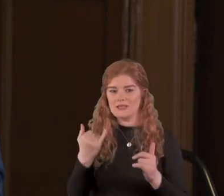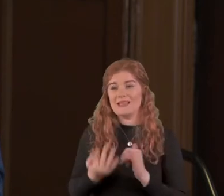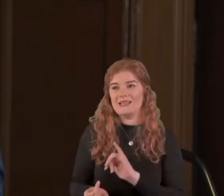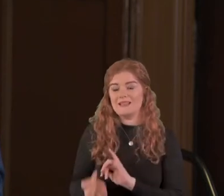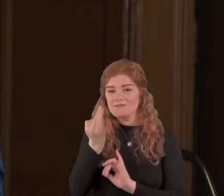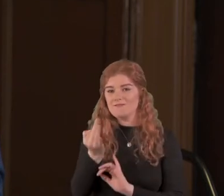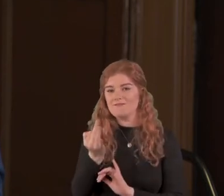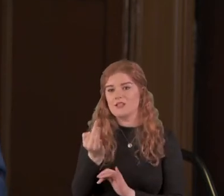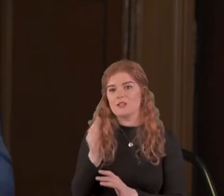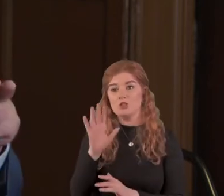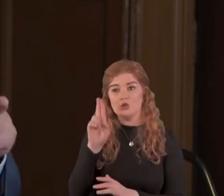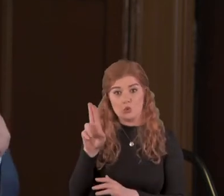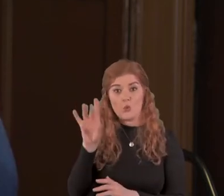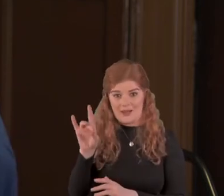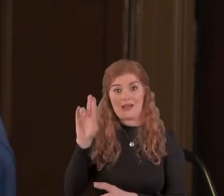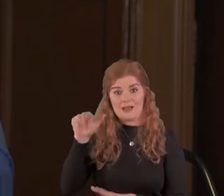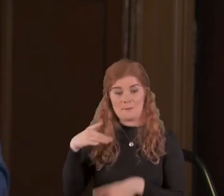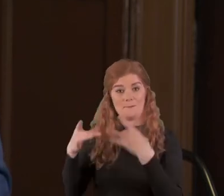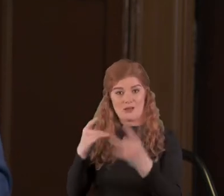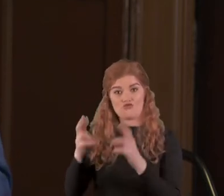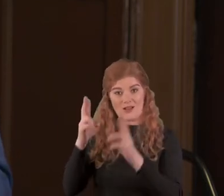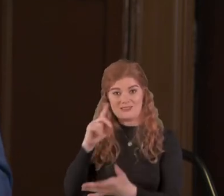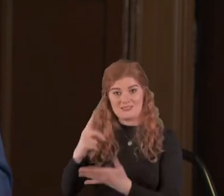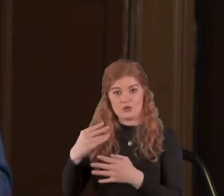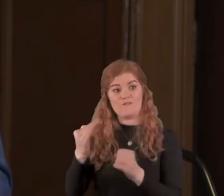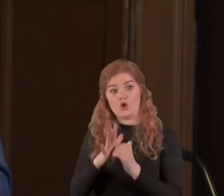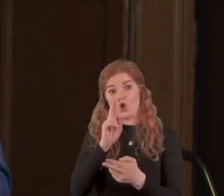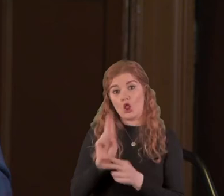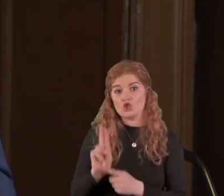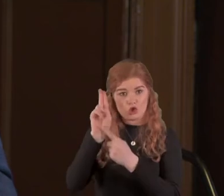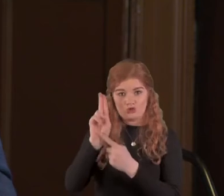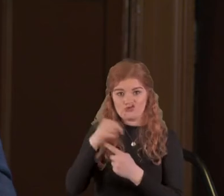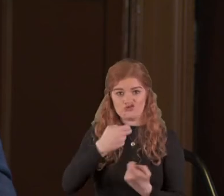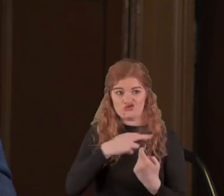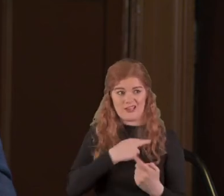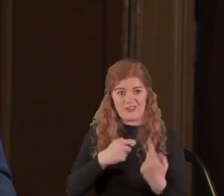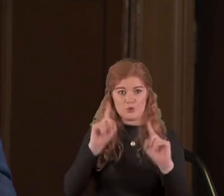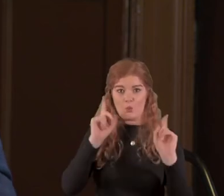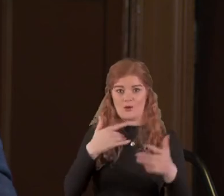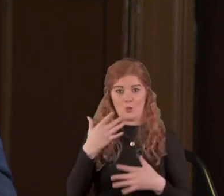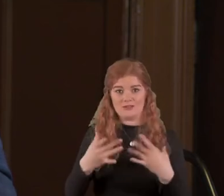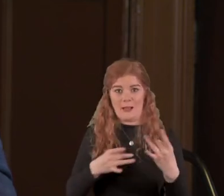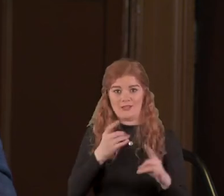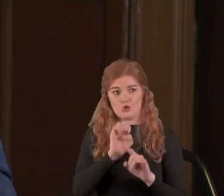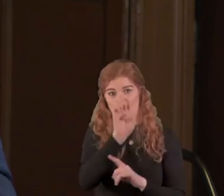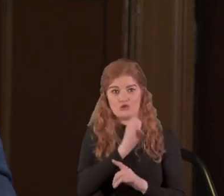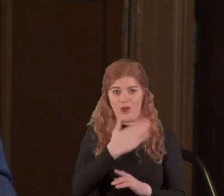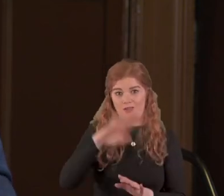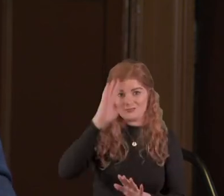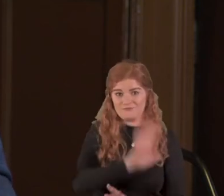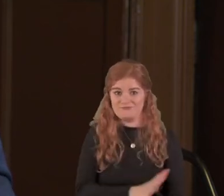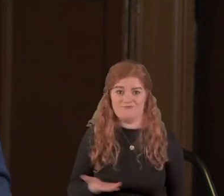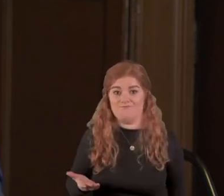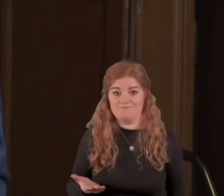British can do right by Ulster, they don't much care what happens to the rest of